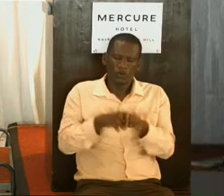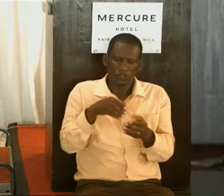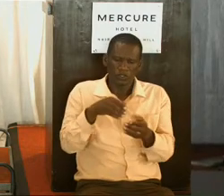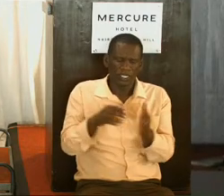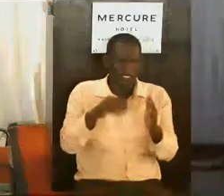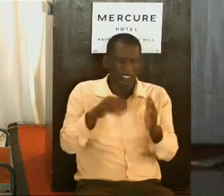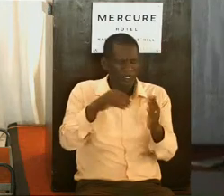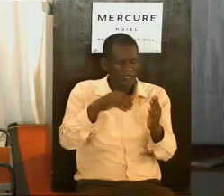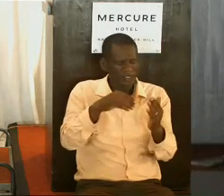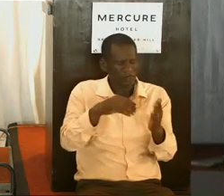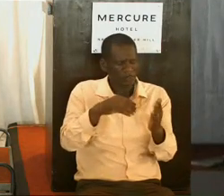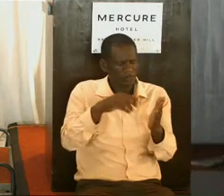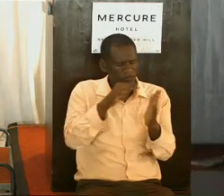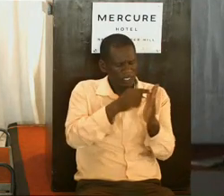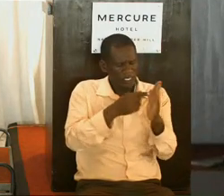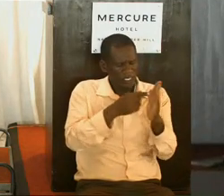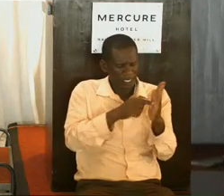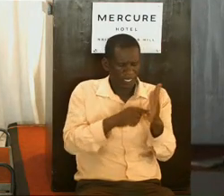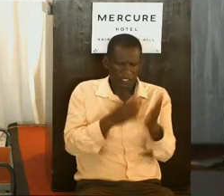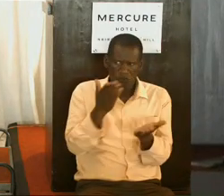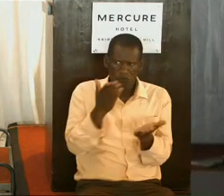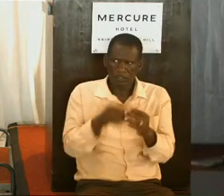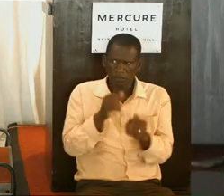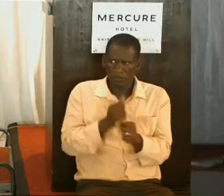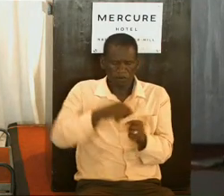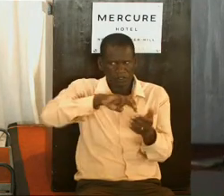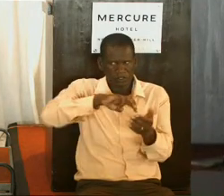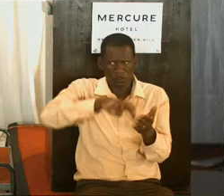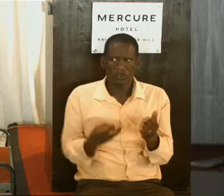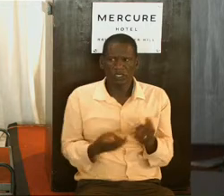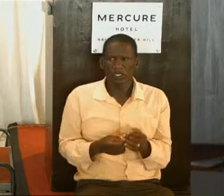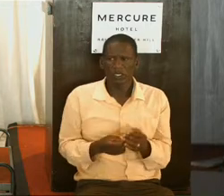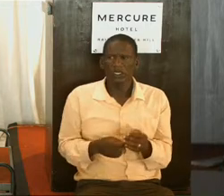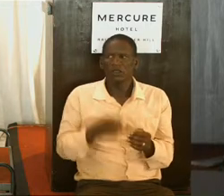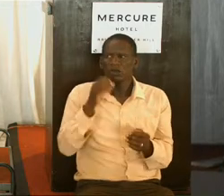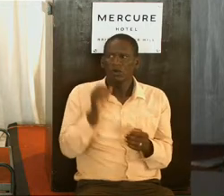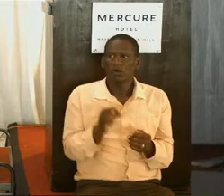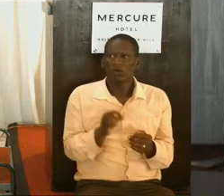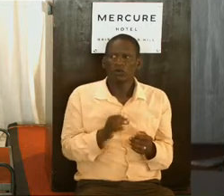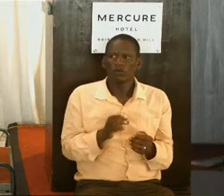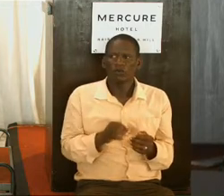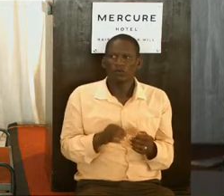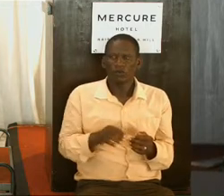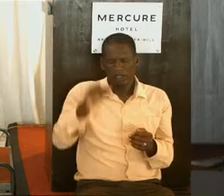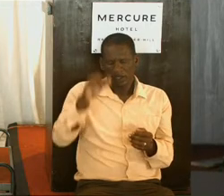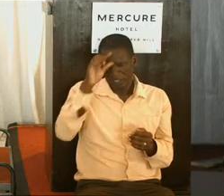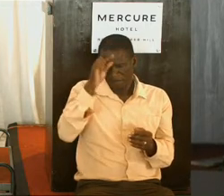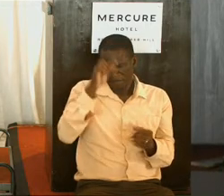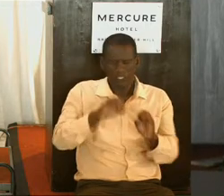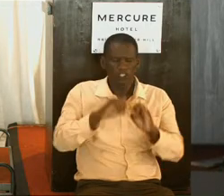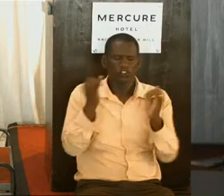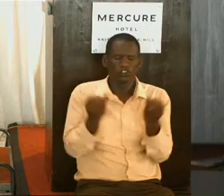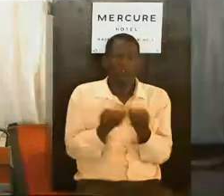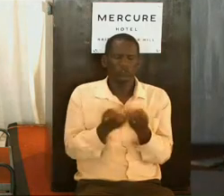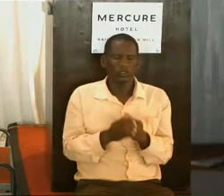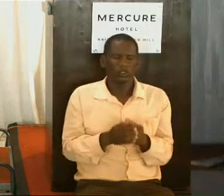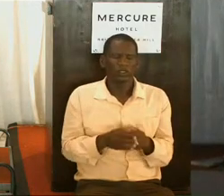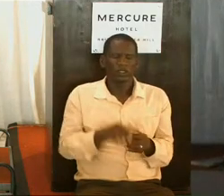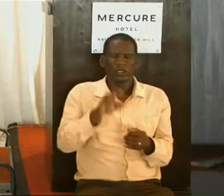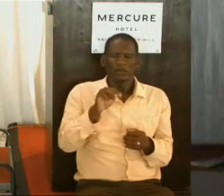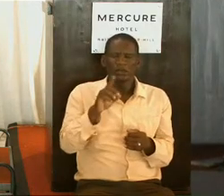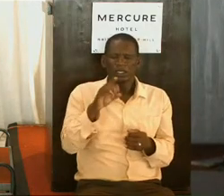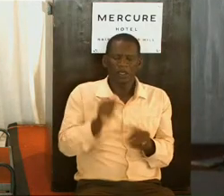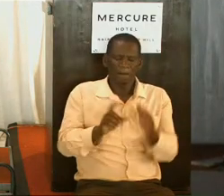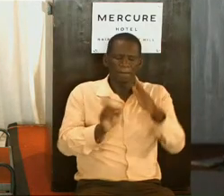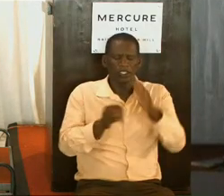indicators to assess a performance Contracting of state agencies mdas